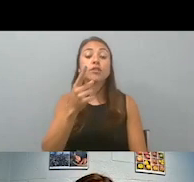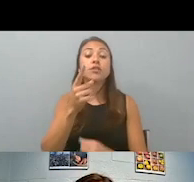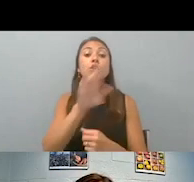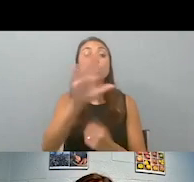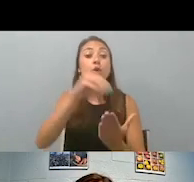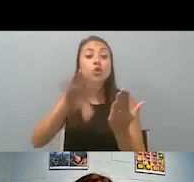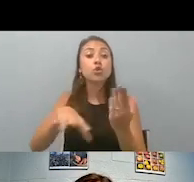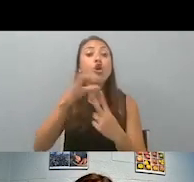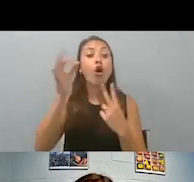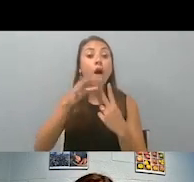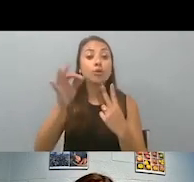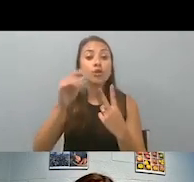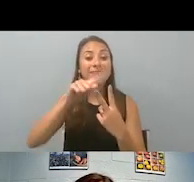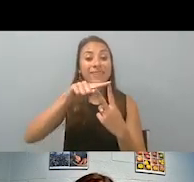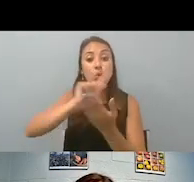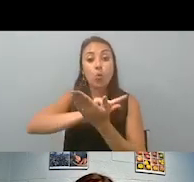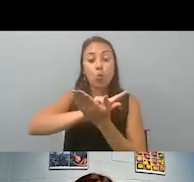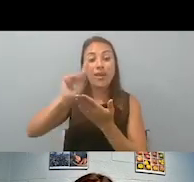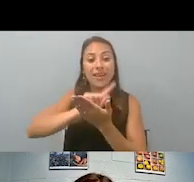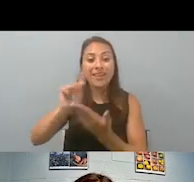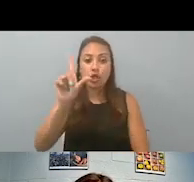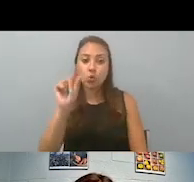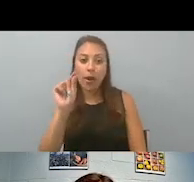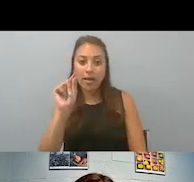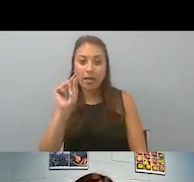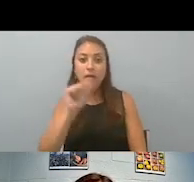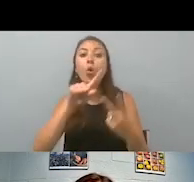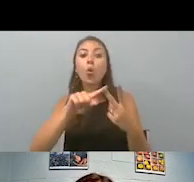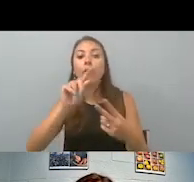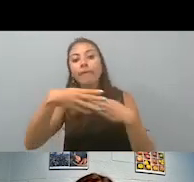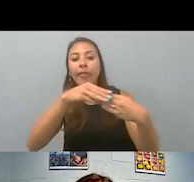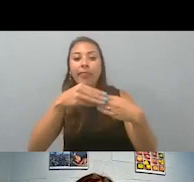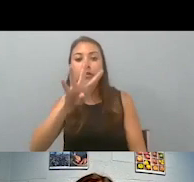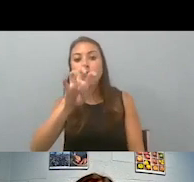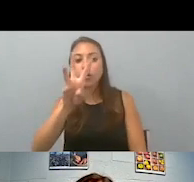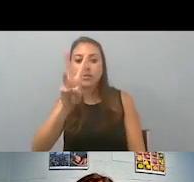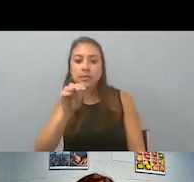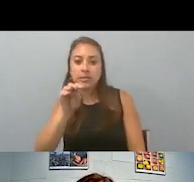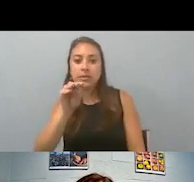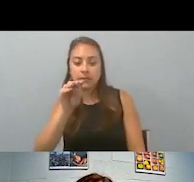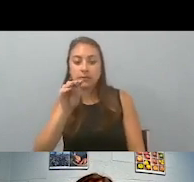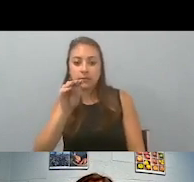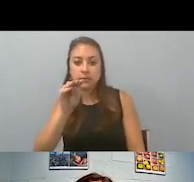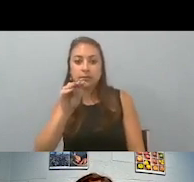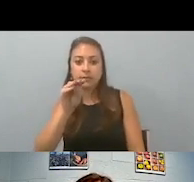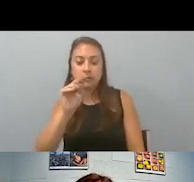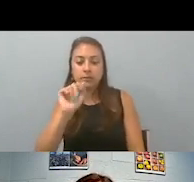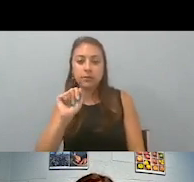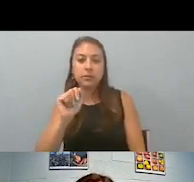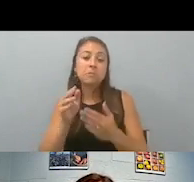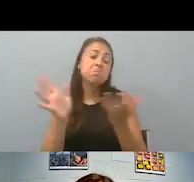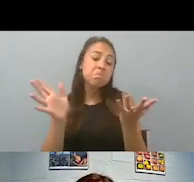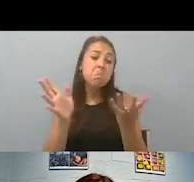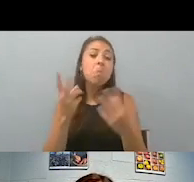be on either the weekly 20 plan or the Flex 460. Generally speaking, they are both meant